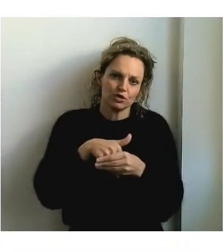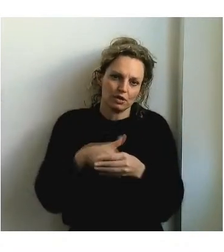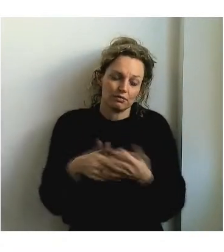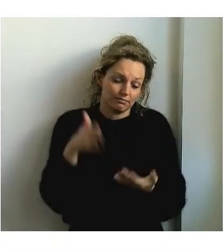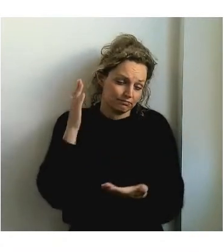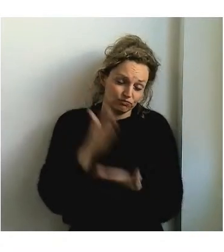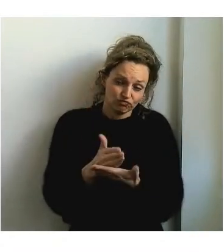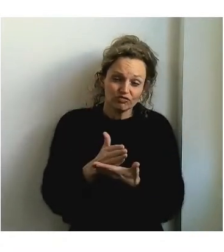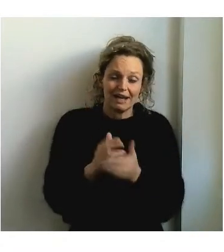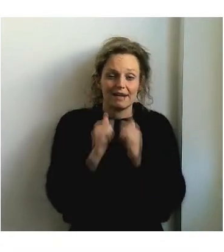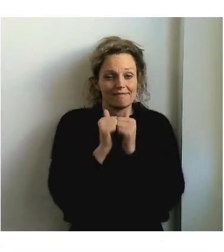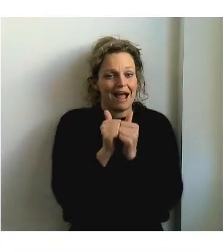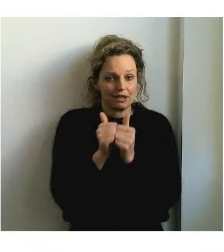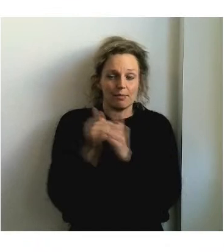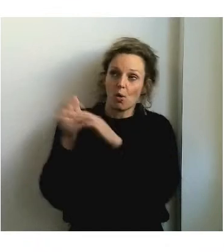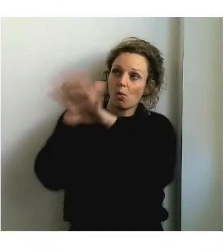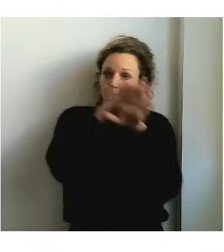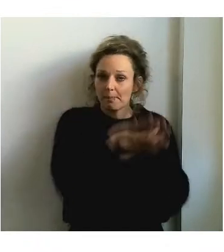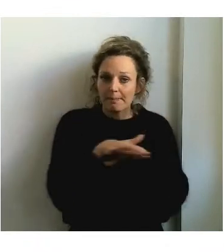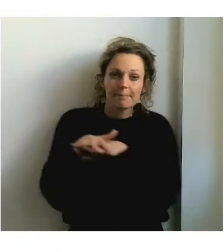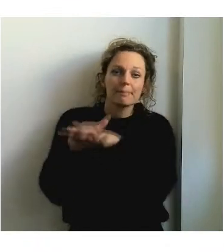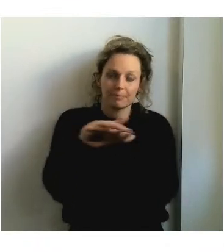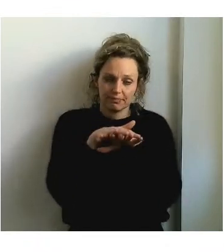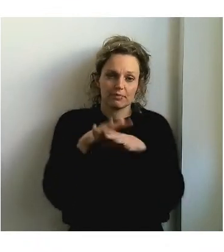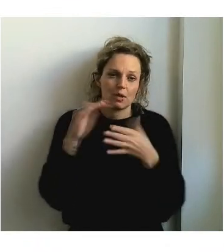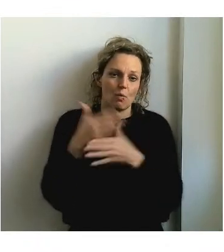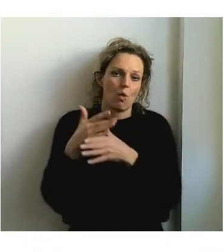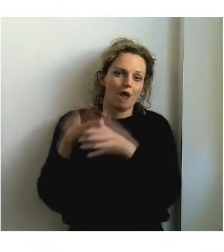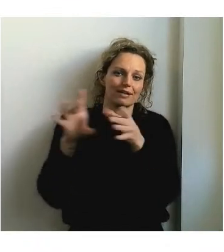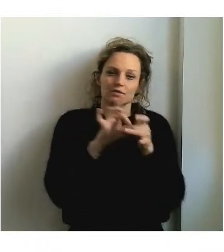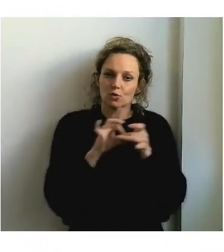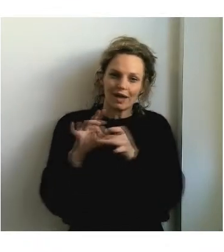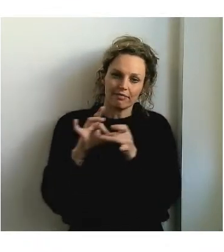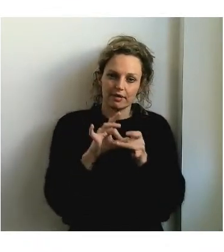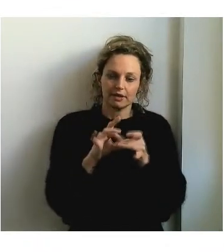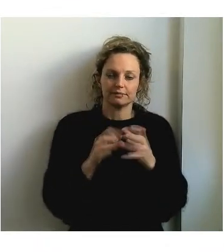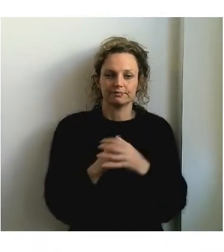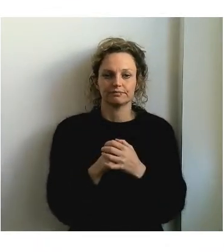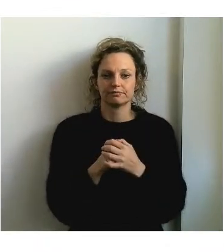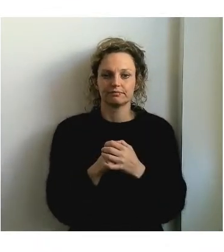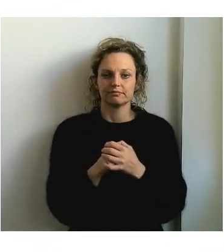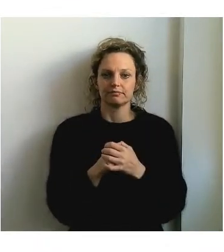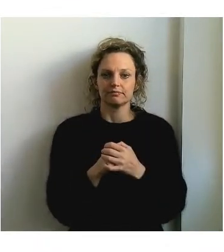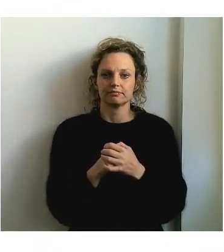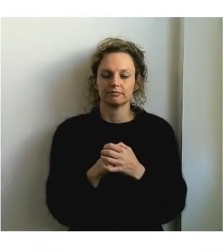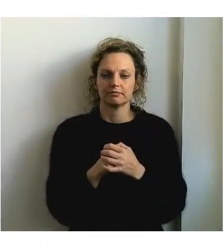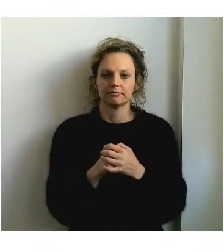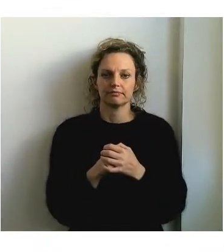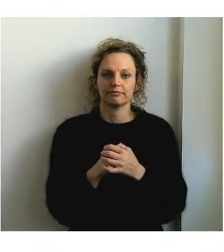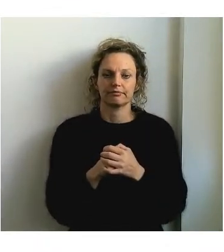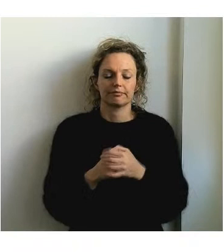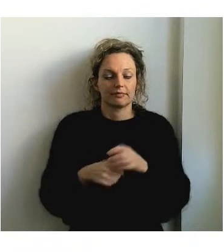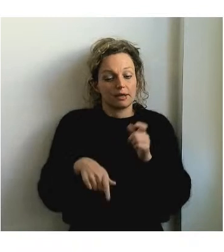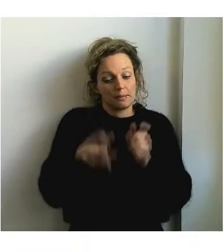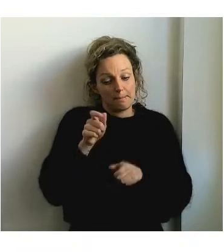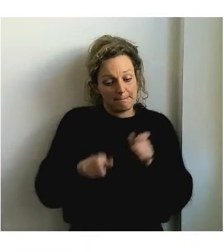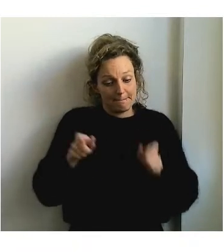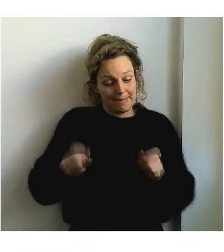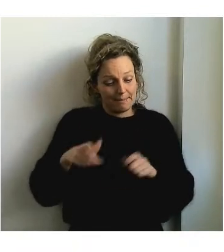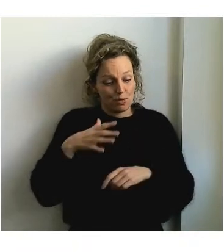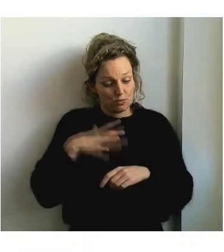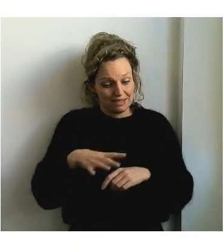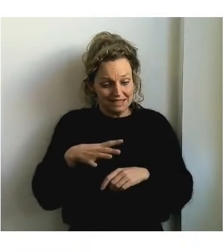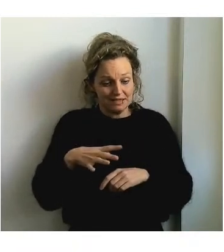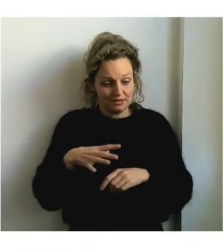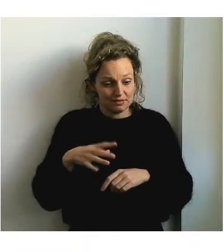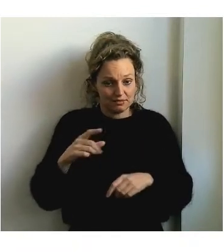people together. I think the other bit about the confident is that you can hear that in some of the things we're talking about, is people need to be confident about talking about disability. Yeah. Very